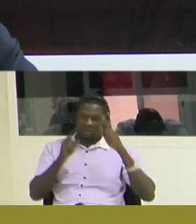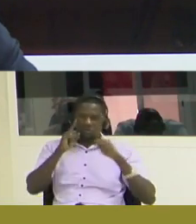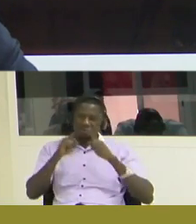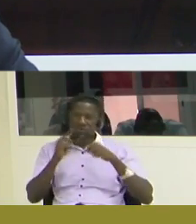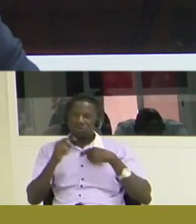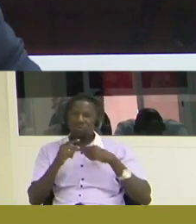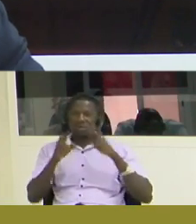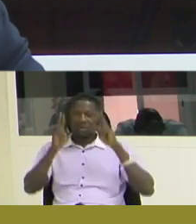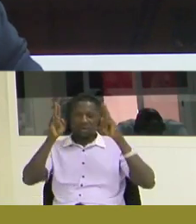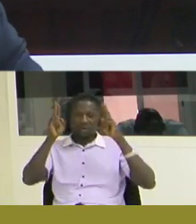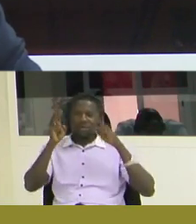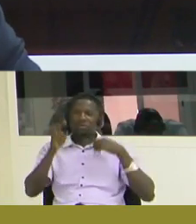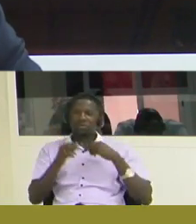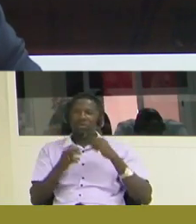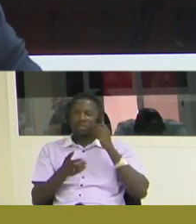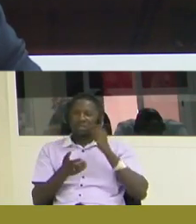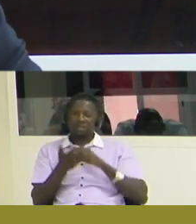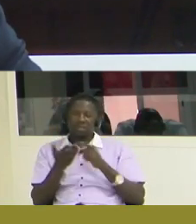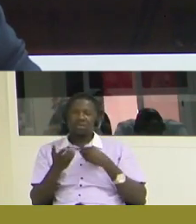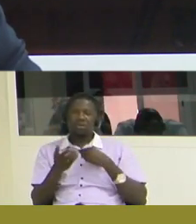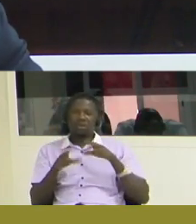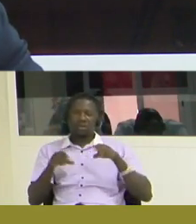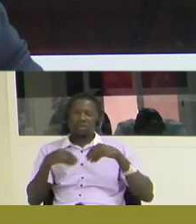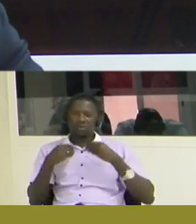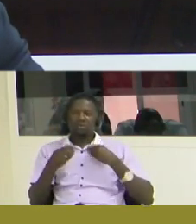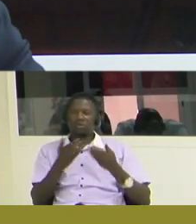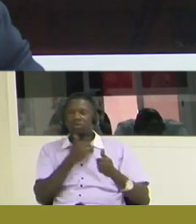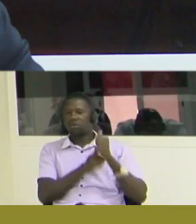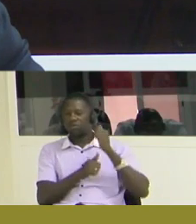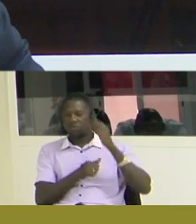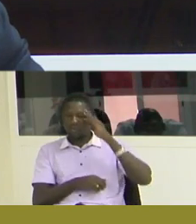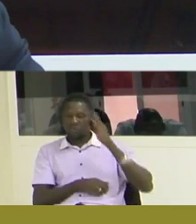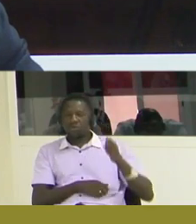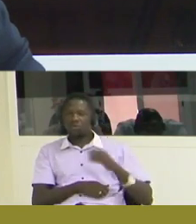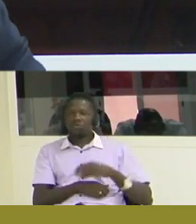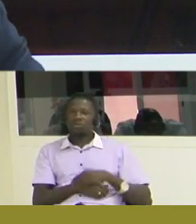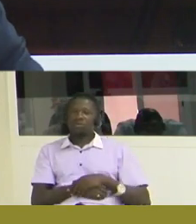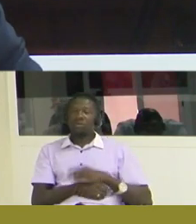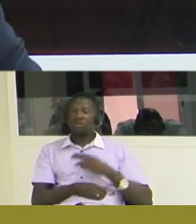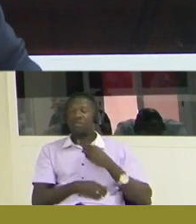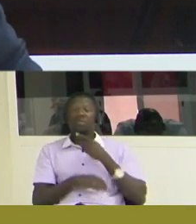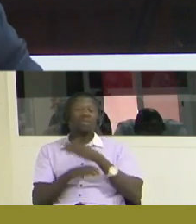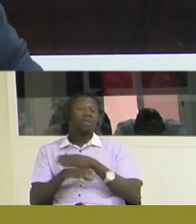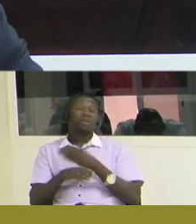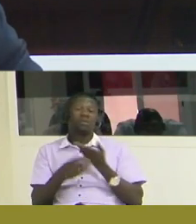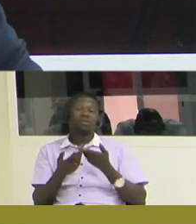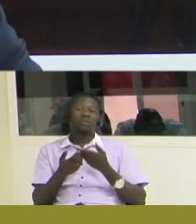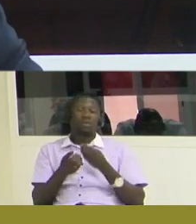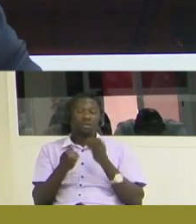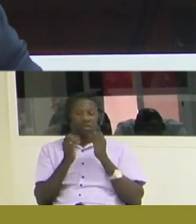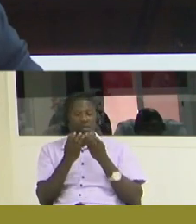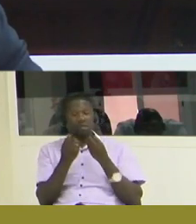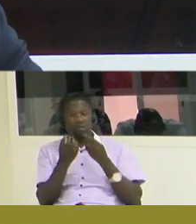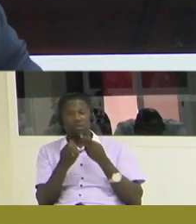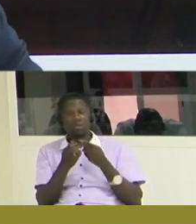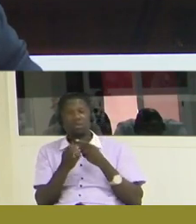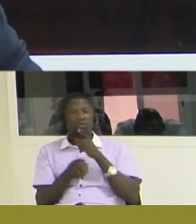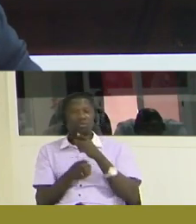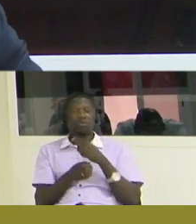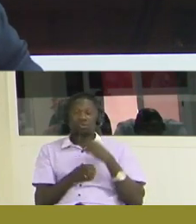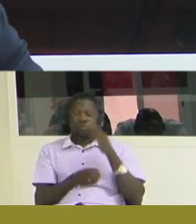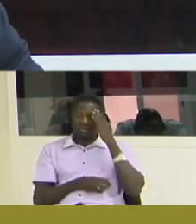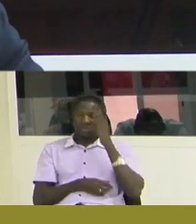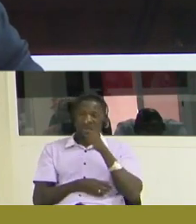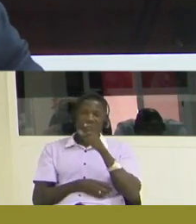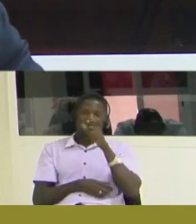him to come home but even then you know he was telling me that you know your man that you have to find him